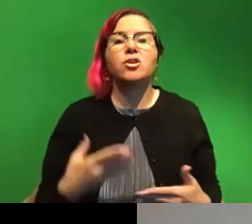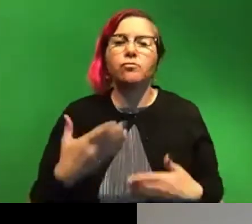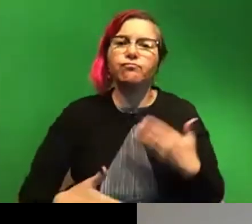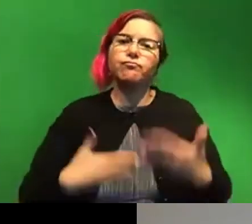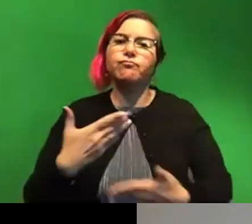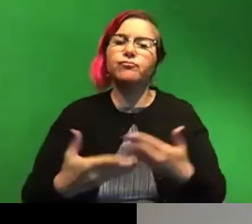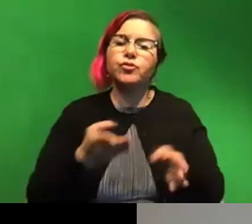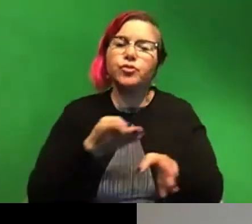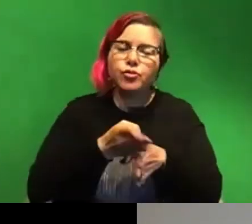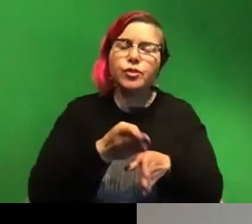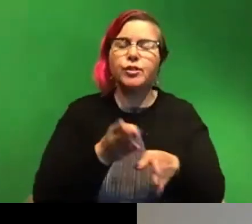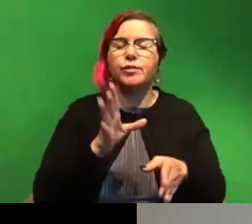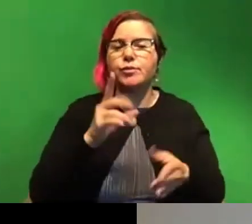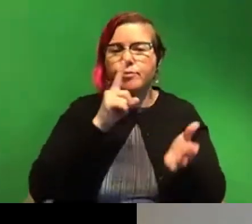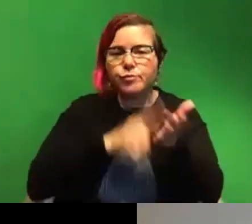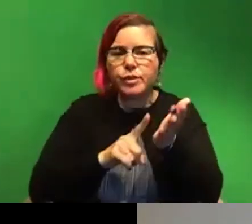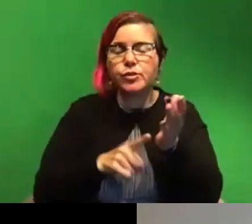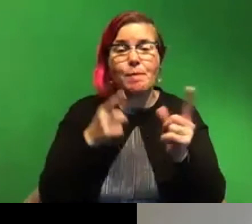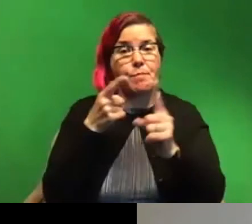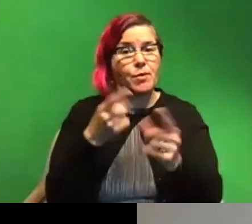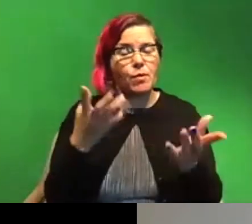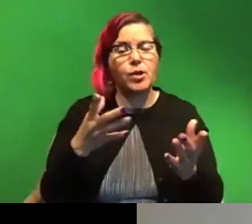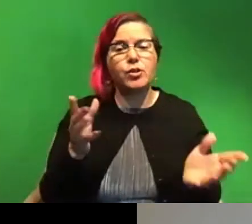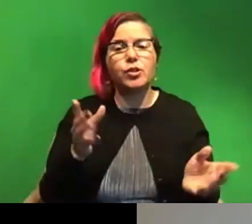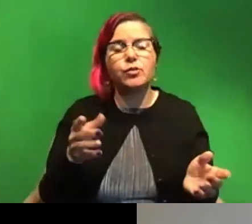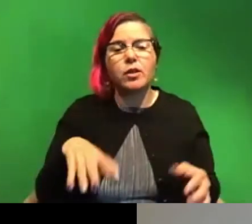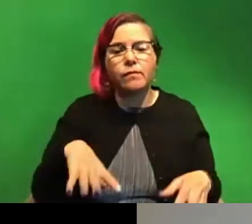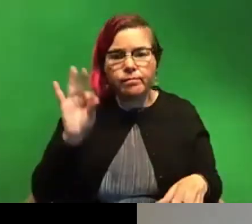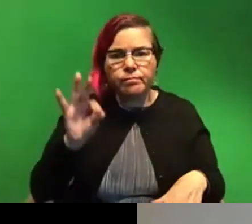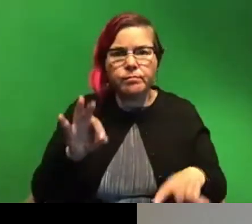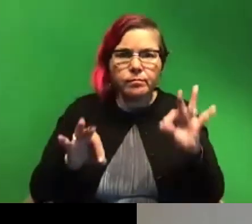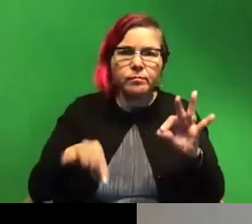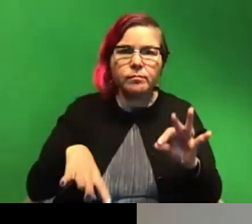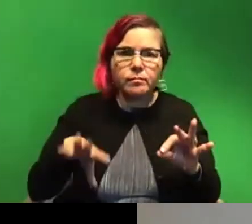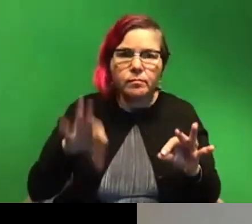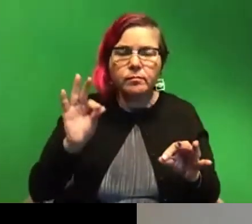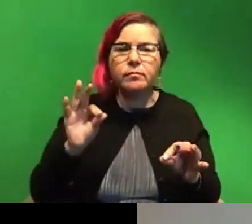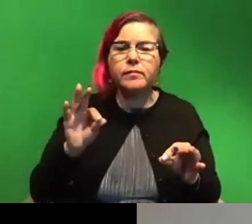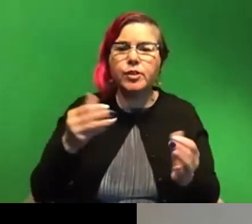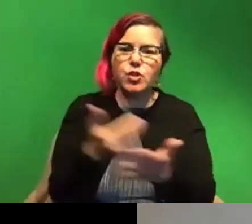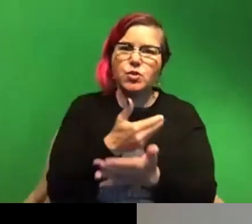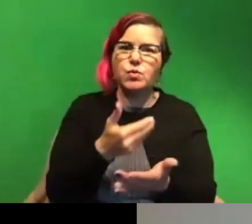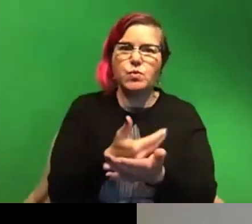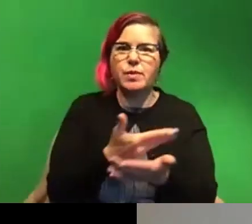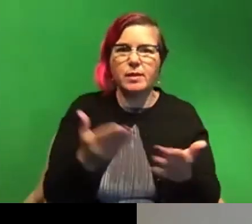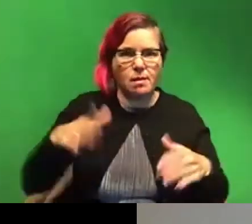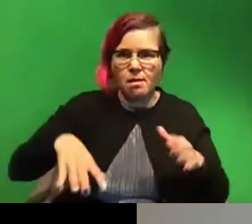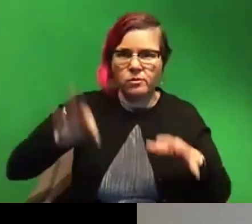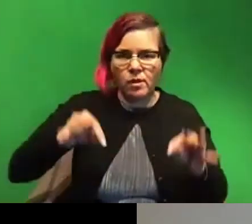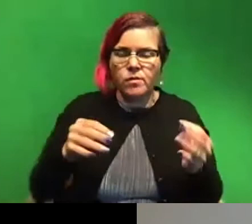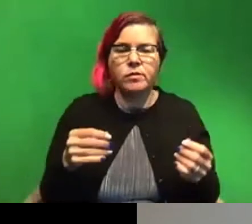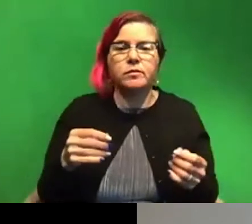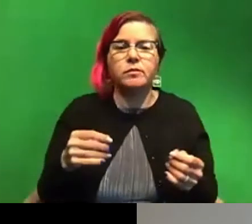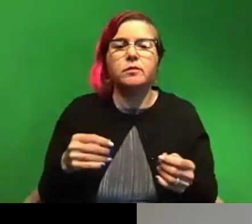a researcher like this, the whole point is that you're trying to uncover ground in a path that's never been found before. Yeah. And so I think the